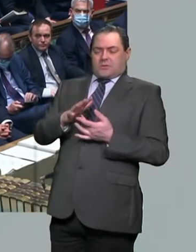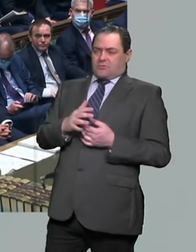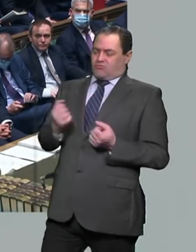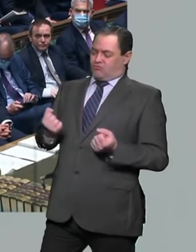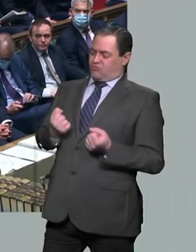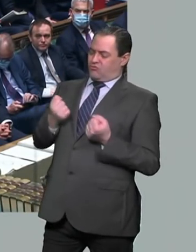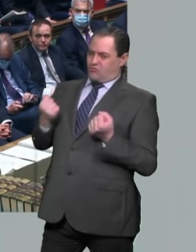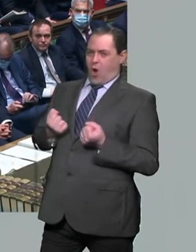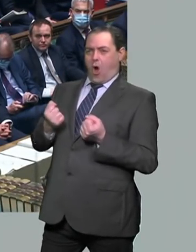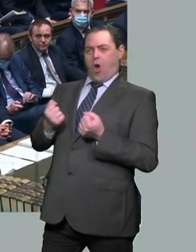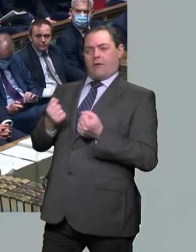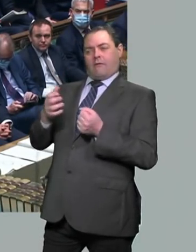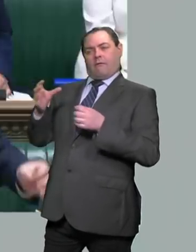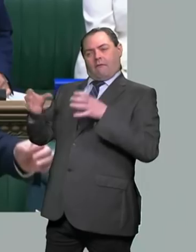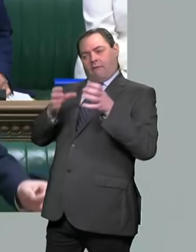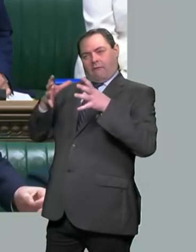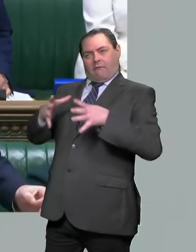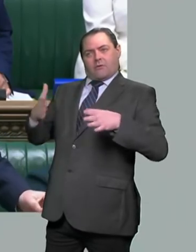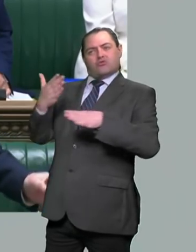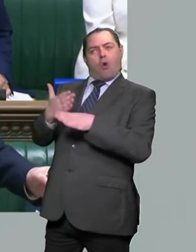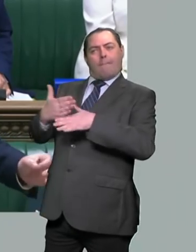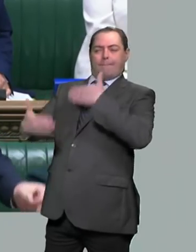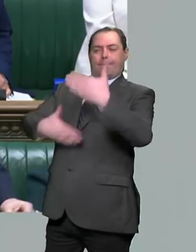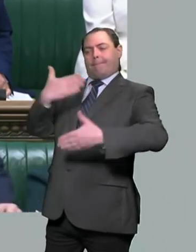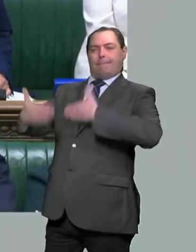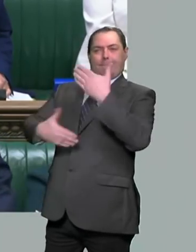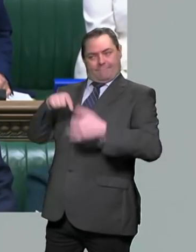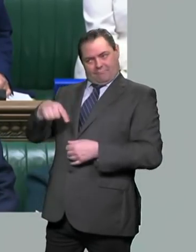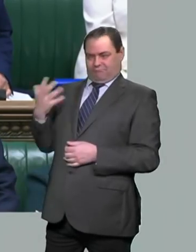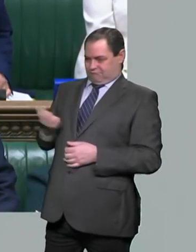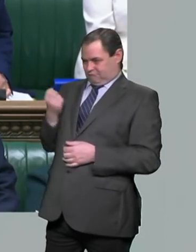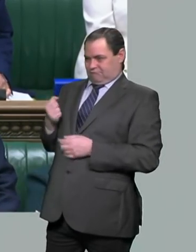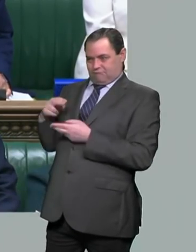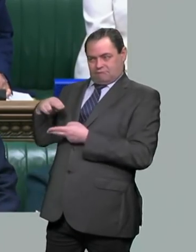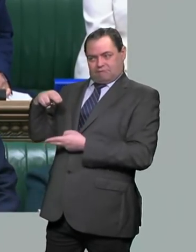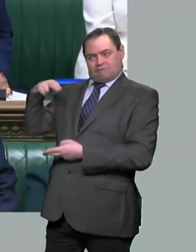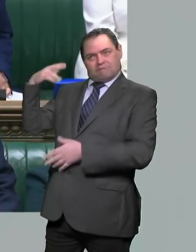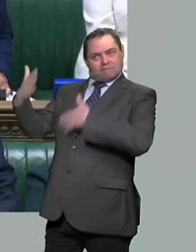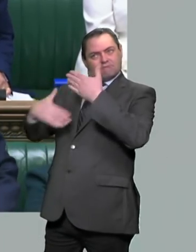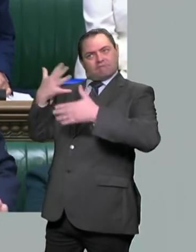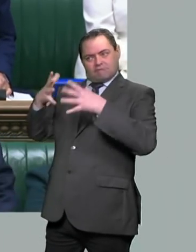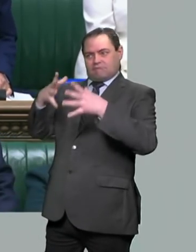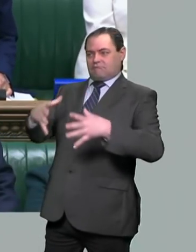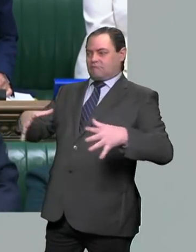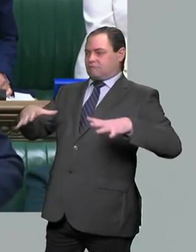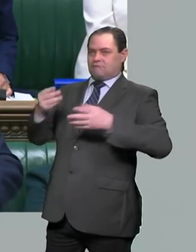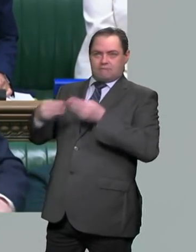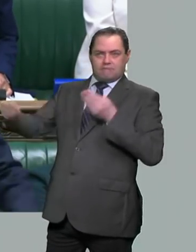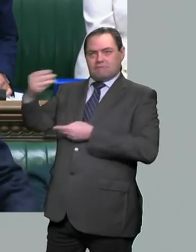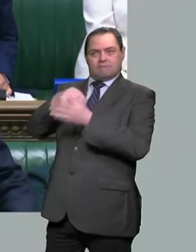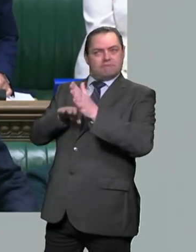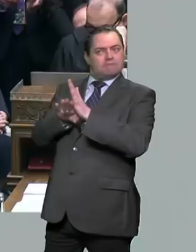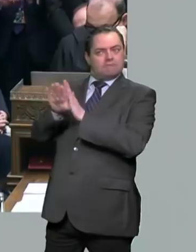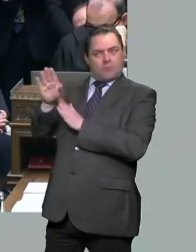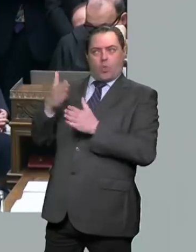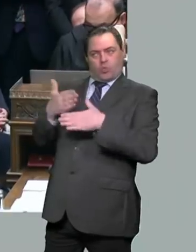strong jobs-led recovery, and that is what is going to drive up wages and drive up productivity and drive up growth, and that is what